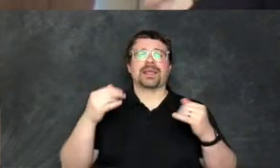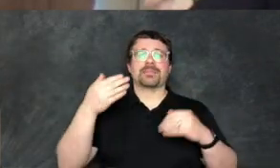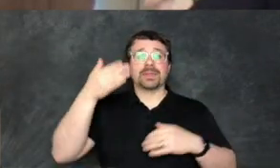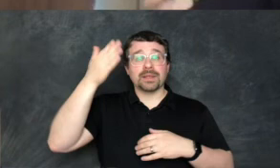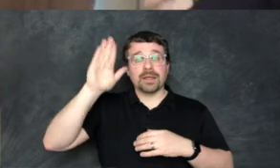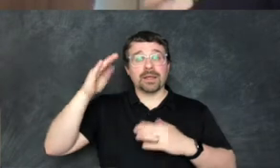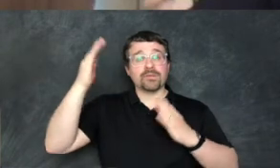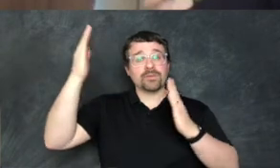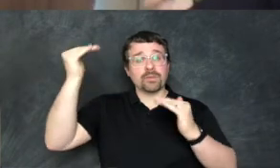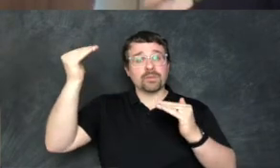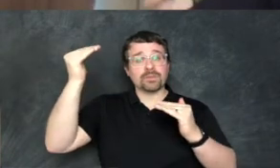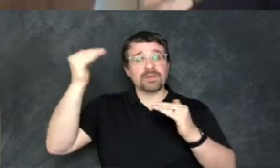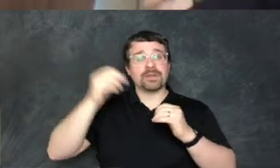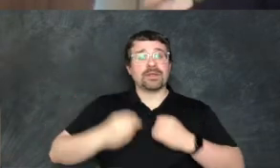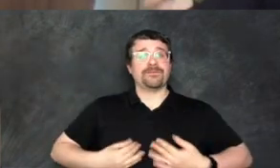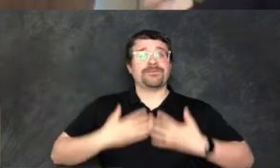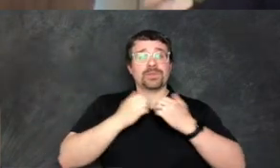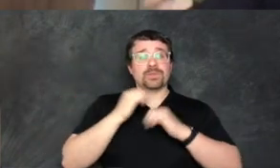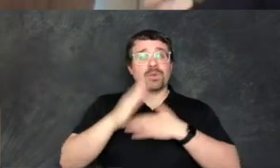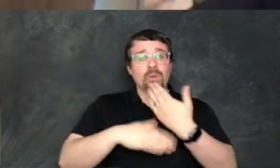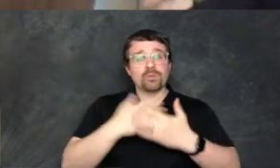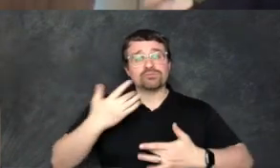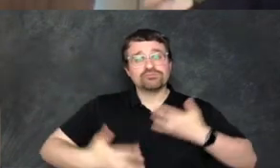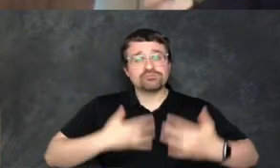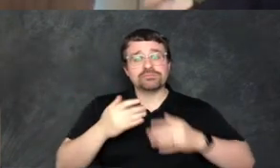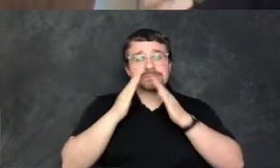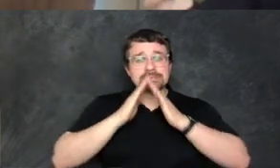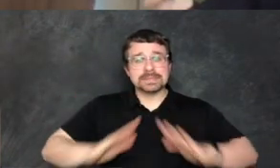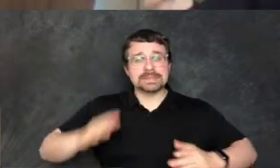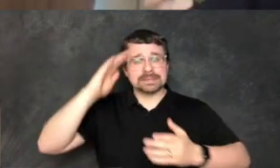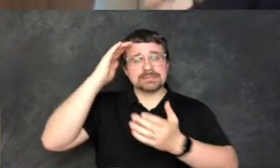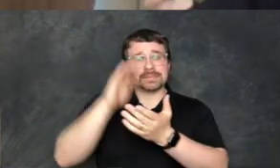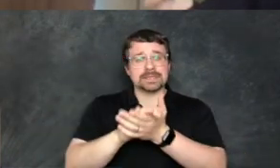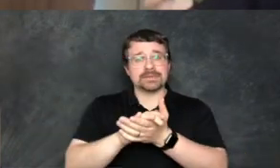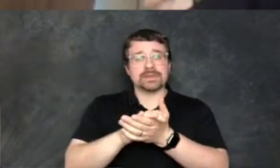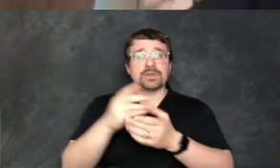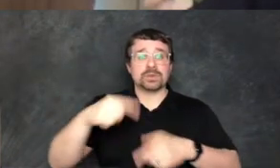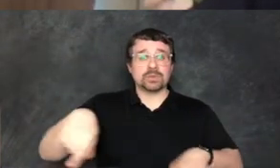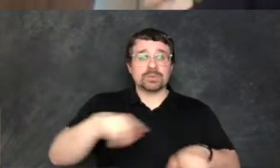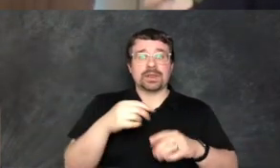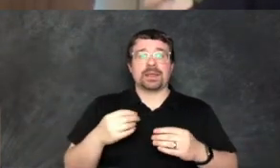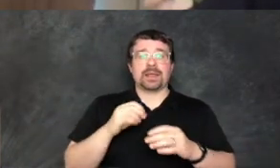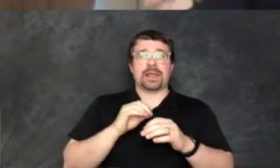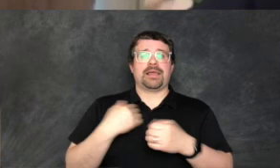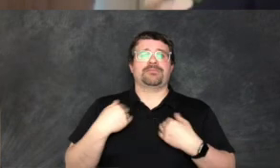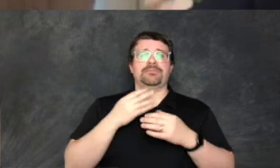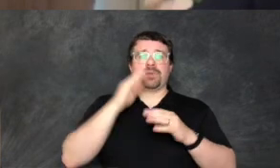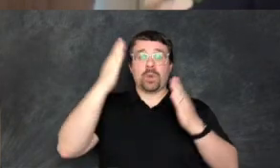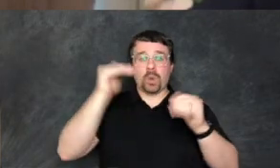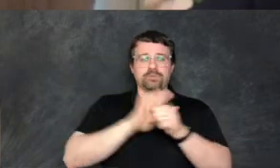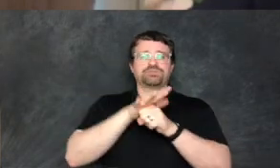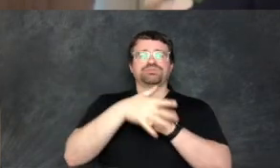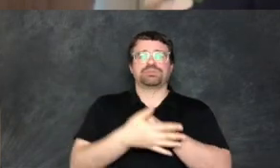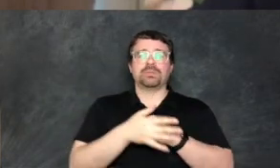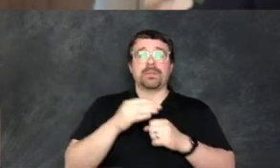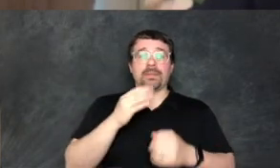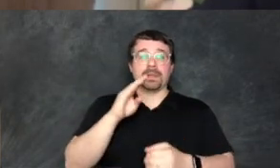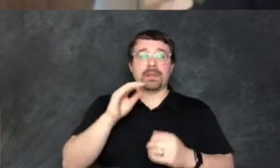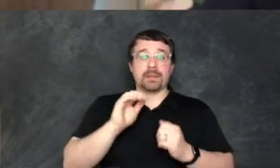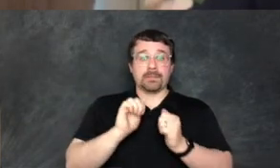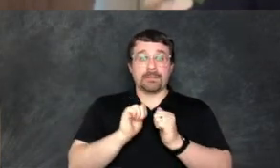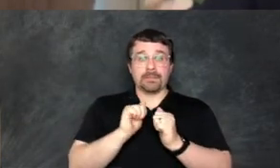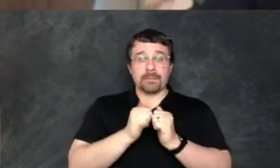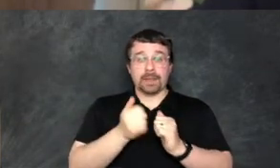And now may the God of hope fill you with all joy and peace in believing, that you may abound in hope by the